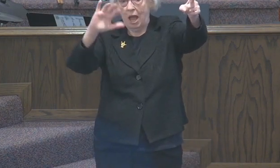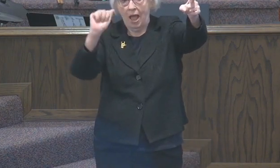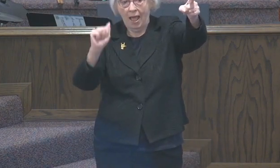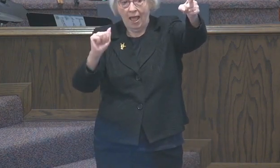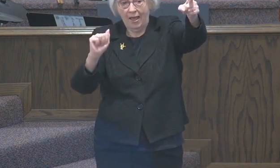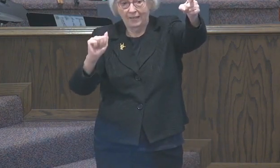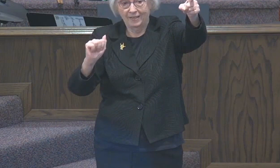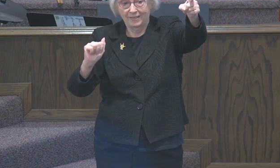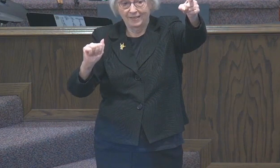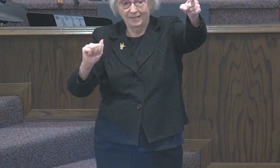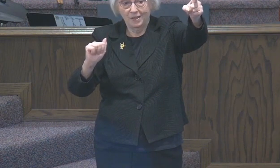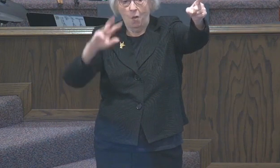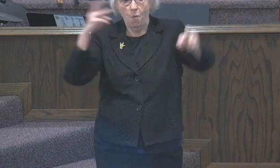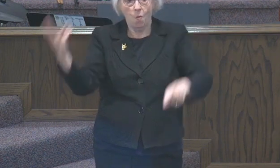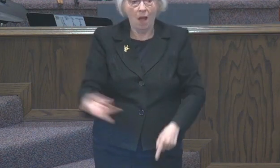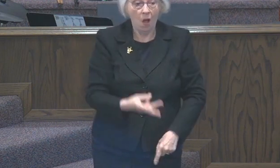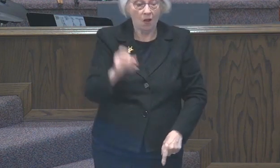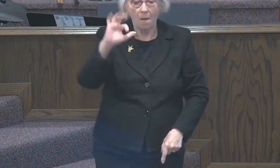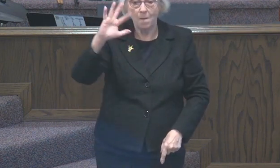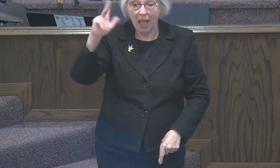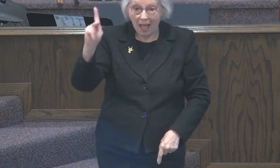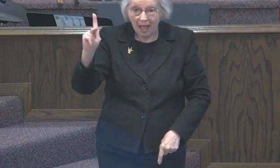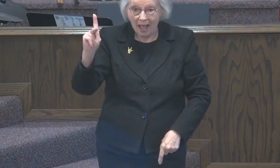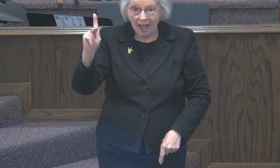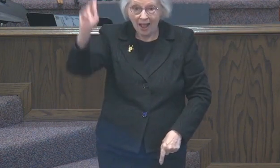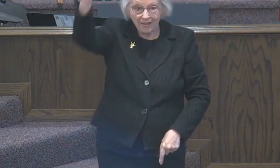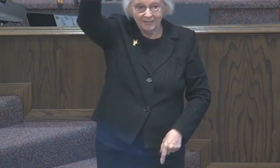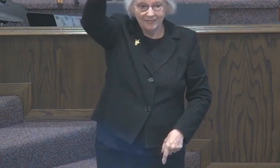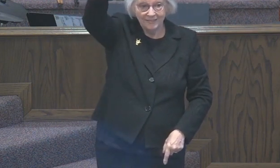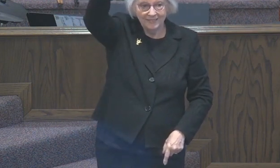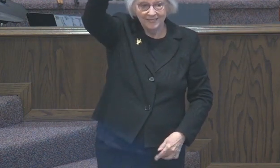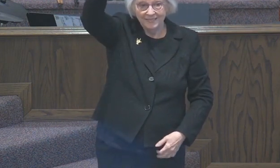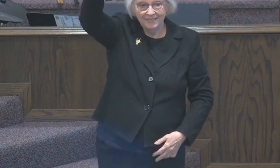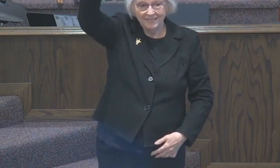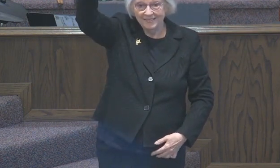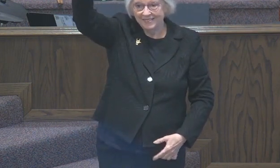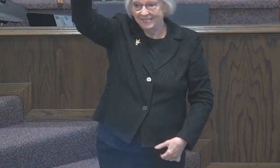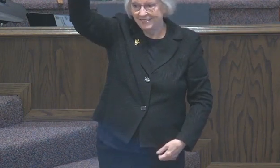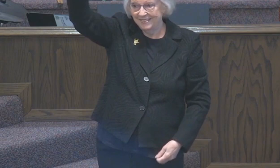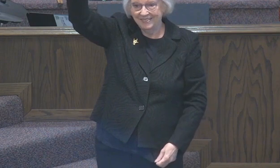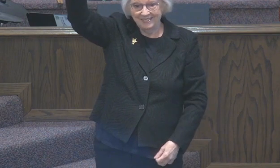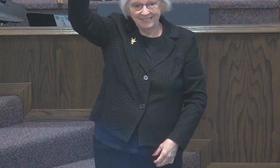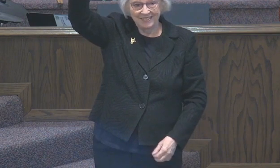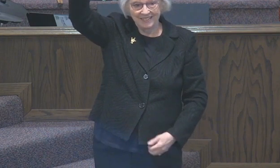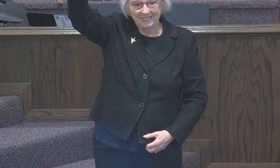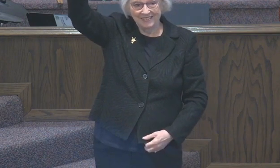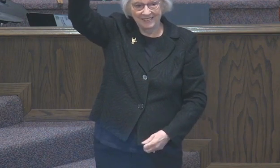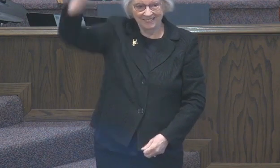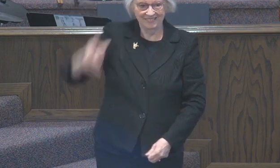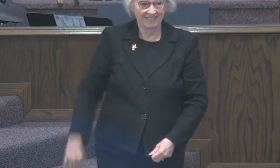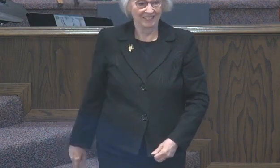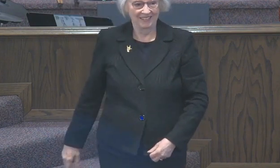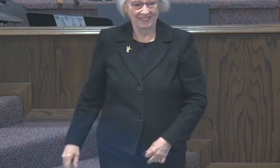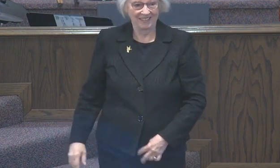welcome Georgia back. I welcome all of you this morning. There are some that they just move me when they show up because